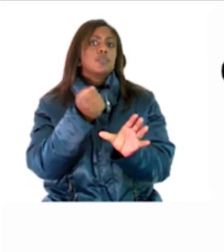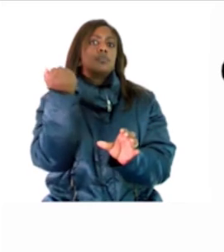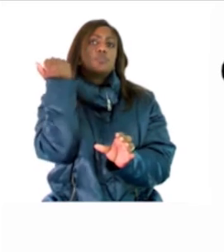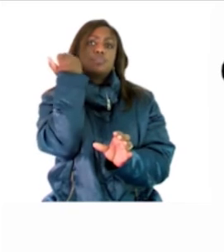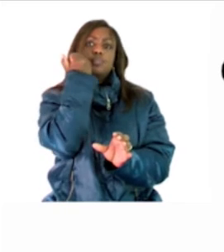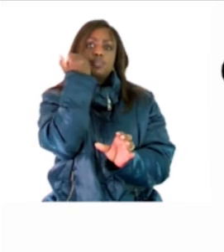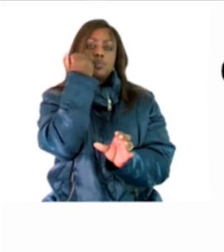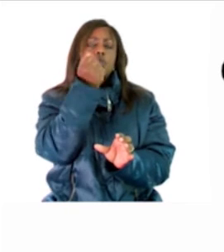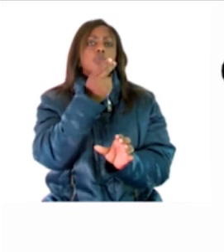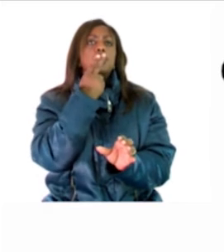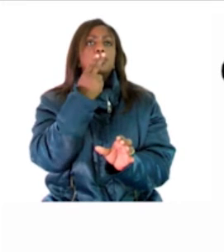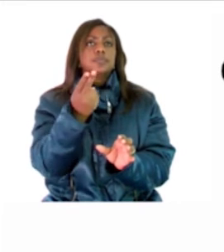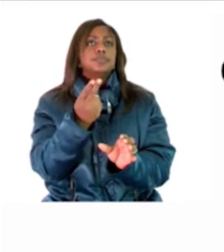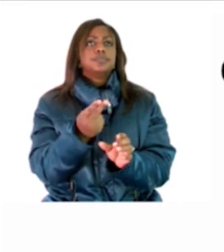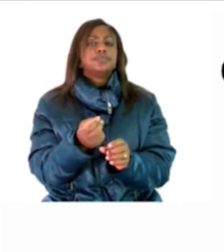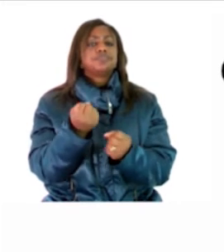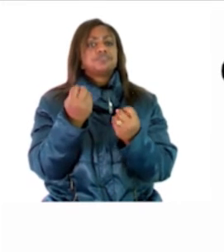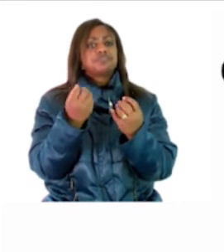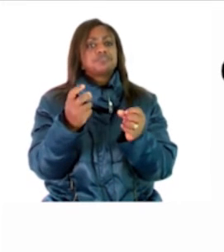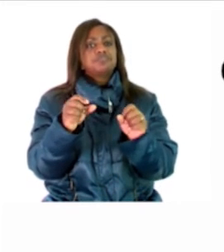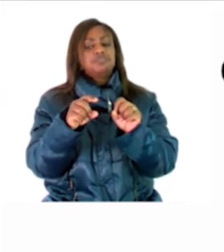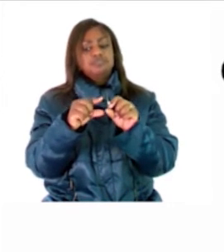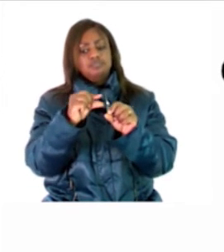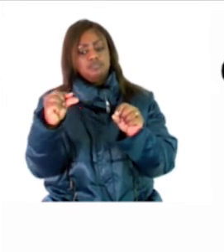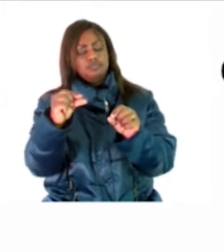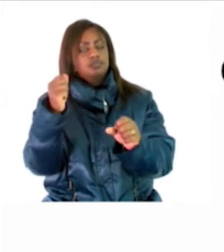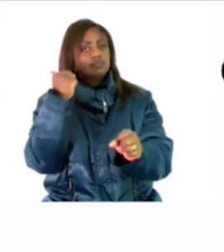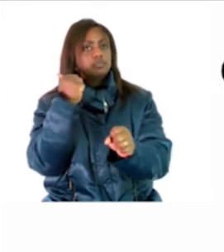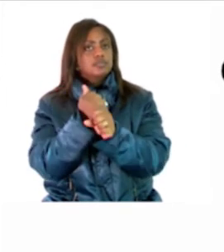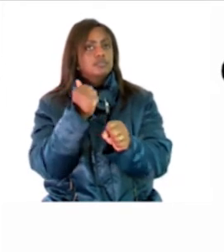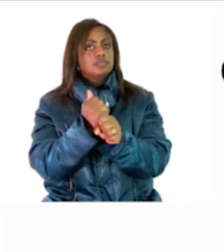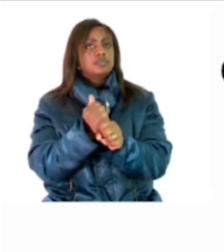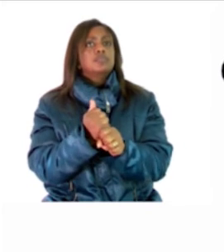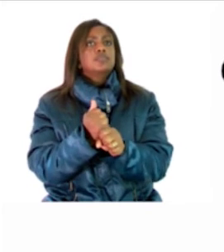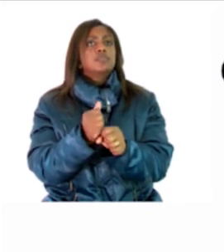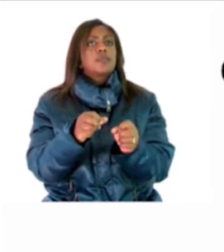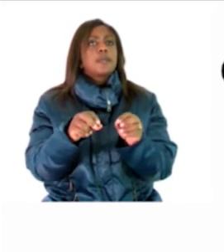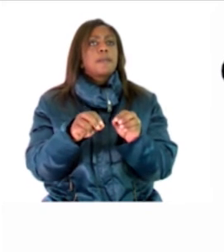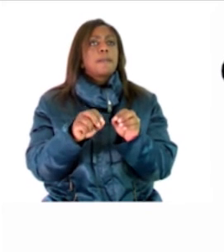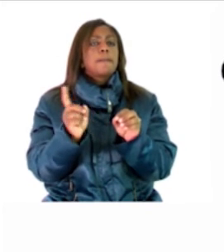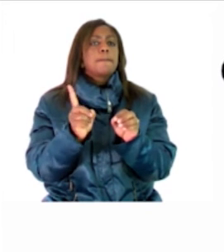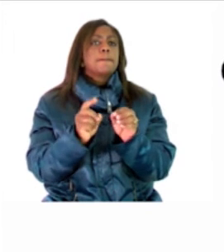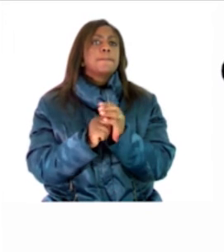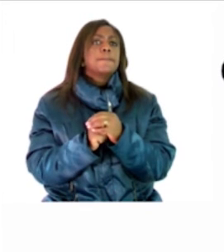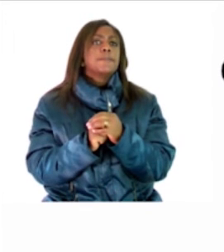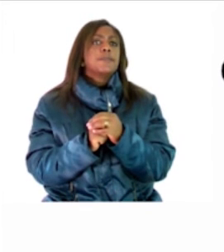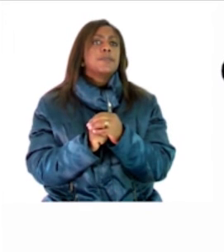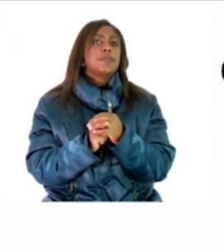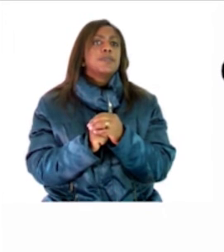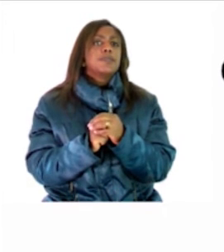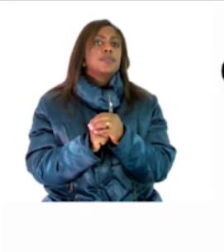There are many words that we are going to use in this topic. Let's look at some words that we need to understand.